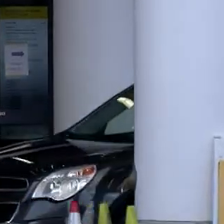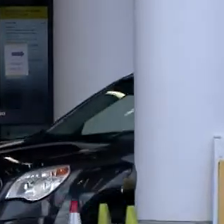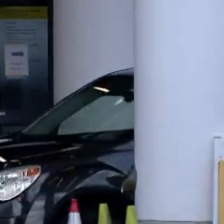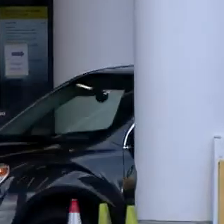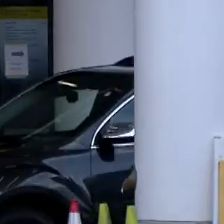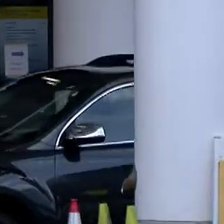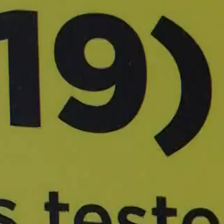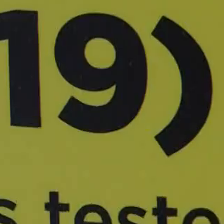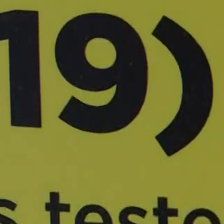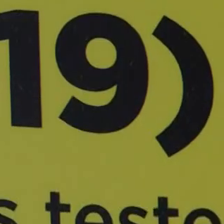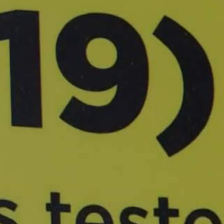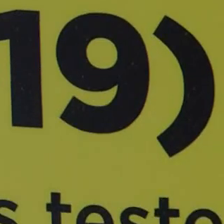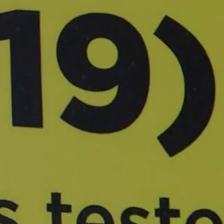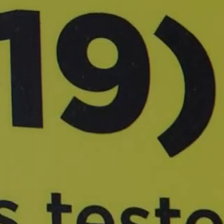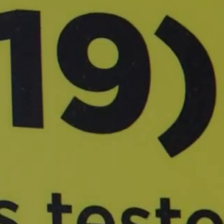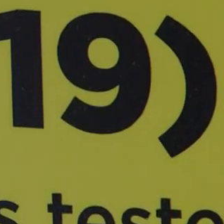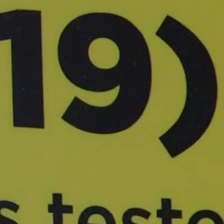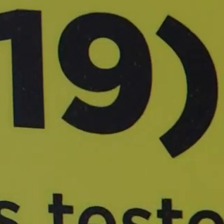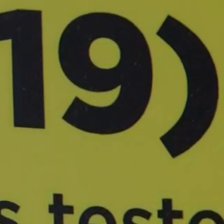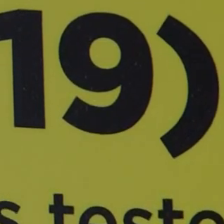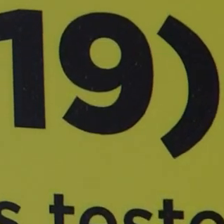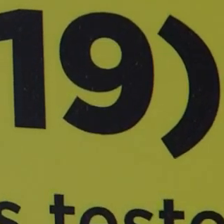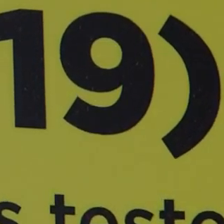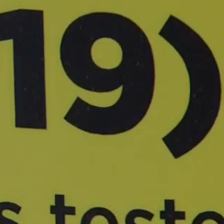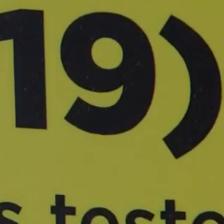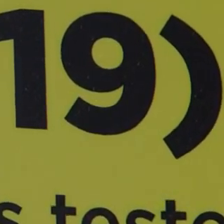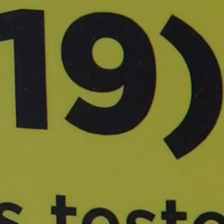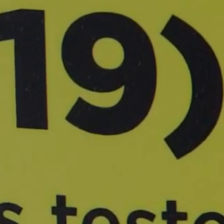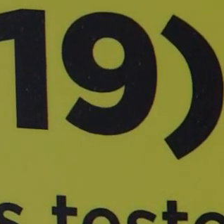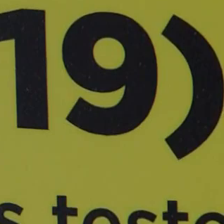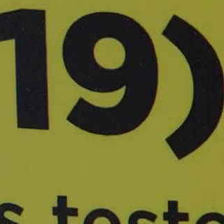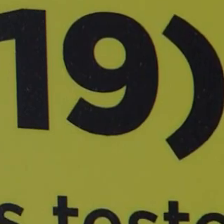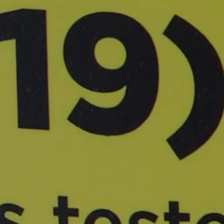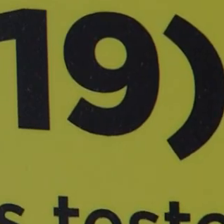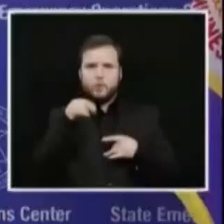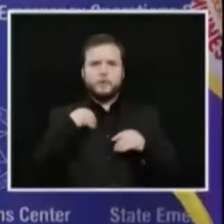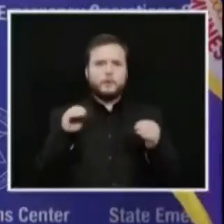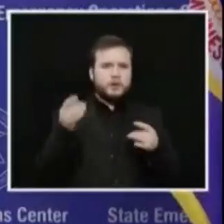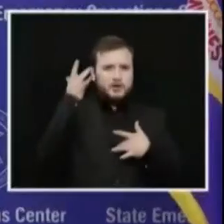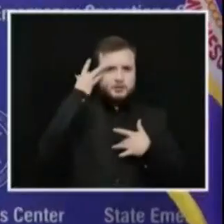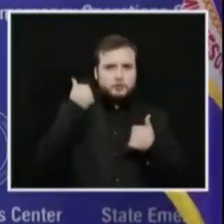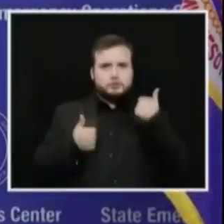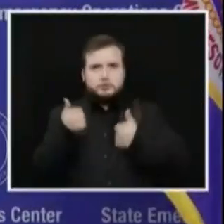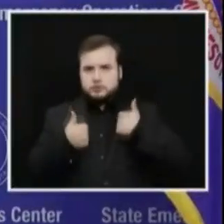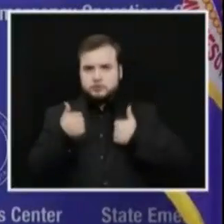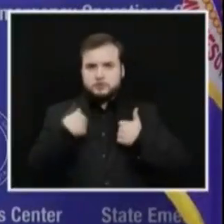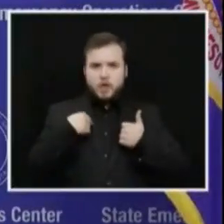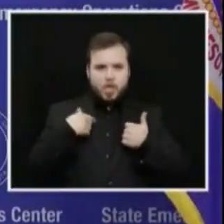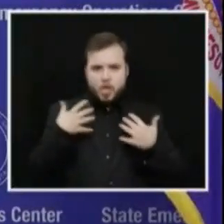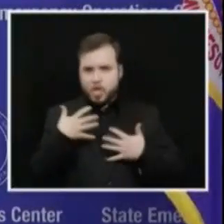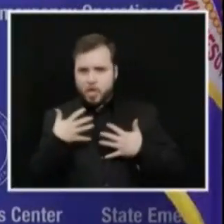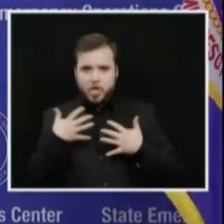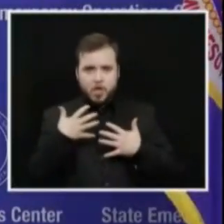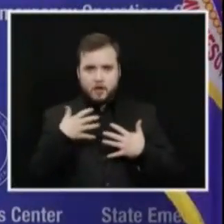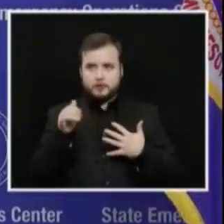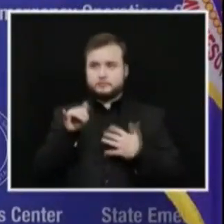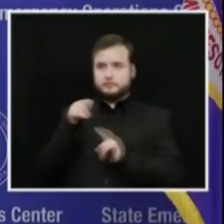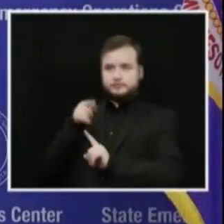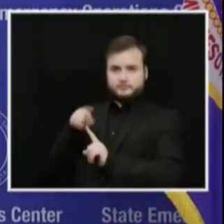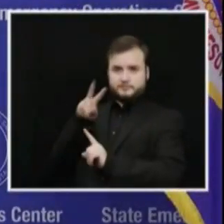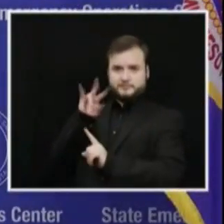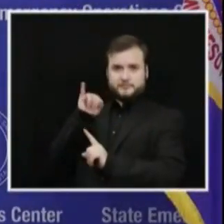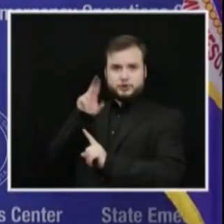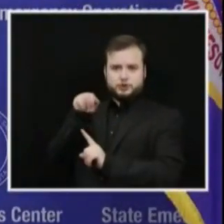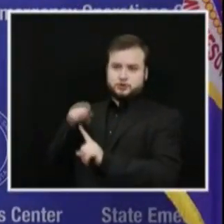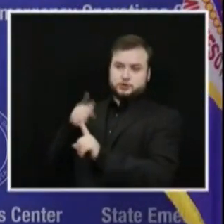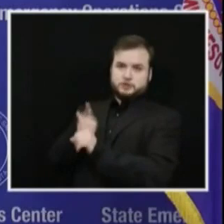with not knowing whether you are positive or not is as contagious as the virus itself. And it's one of the phenomenal gestures, you know, in